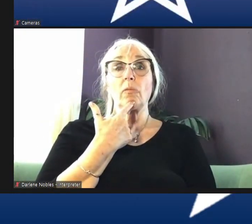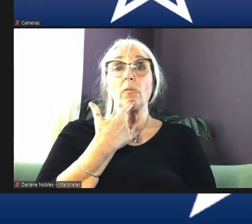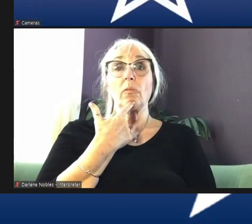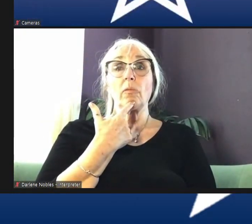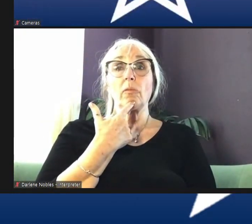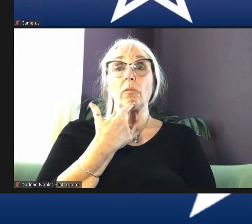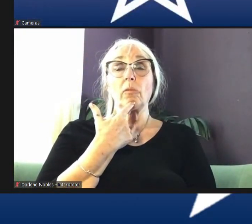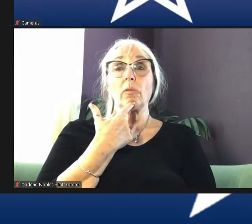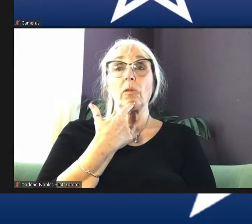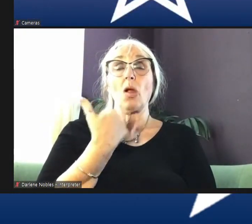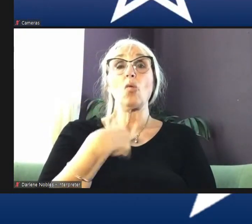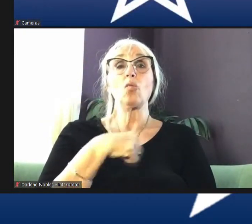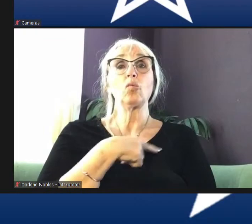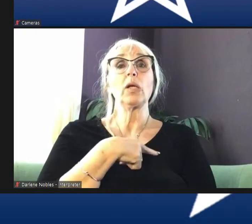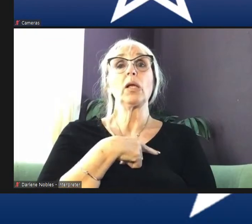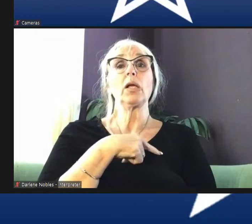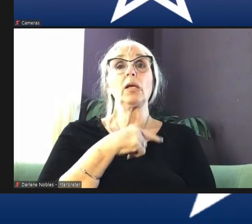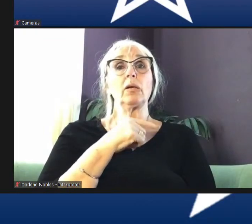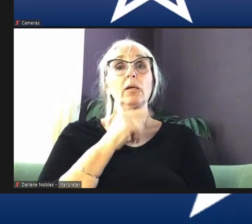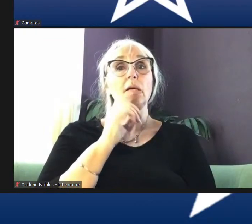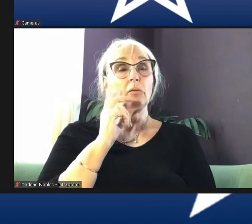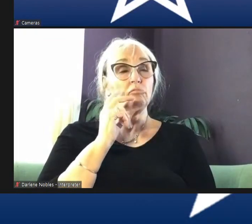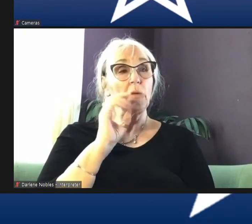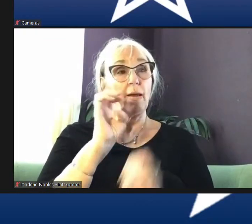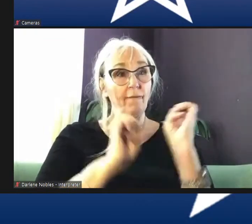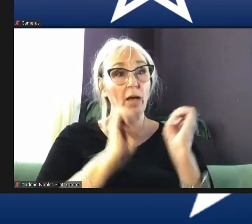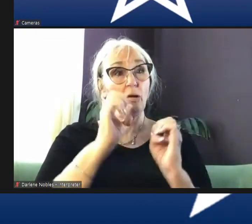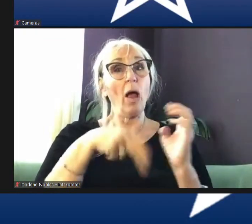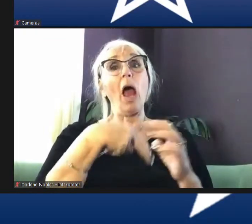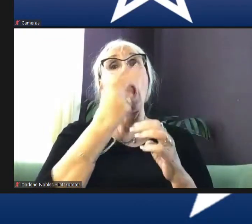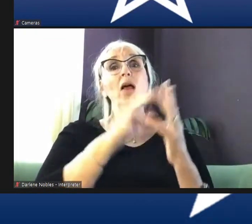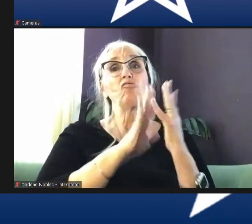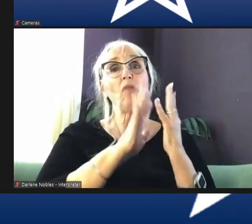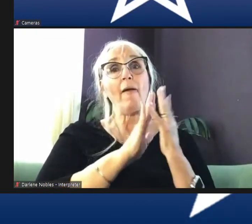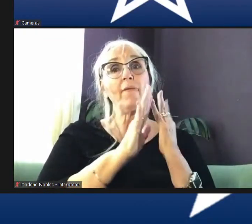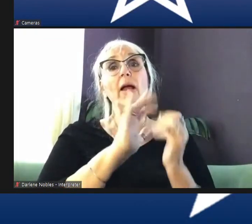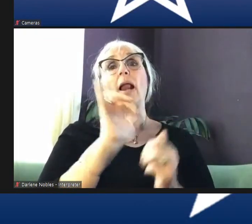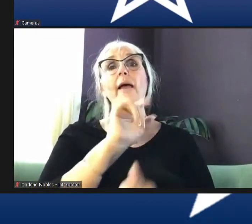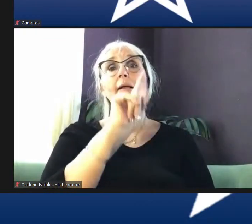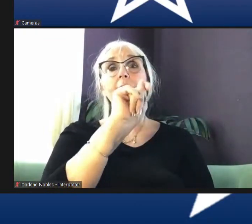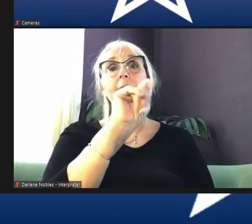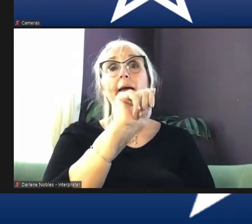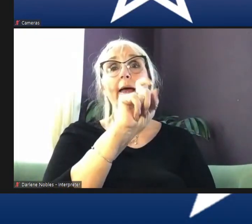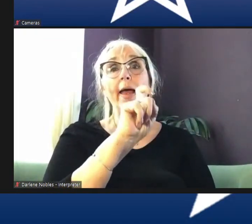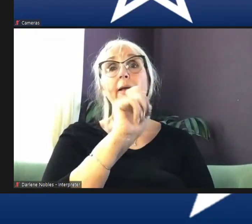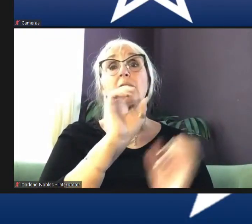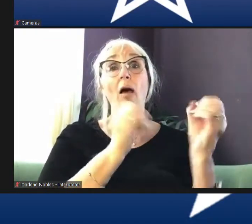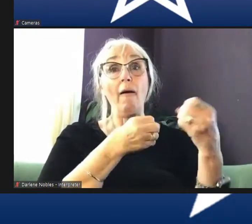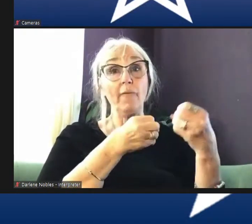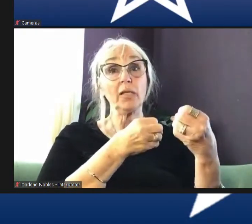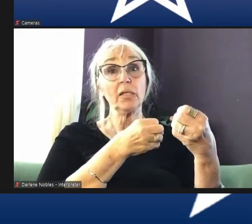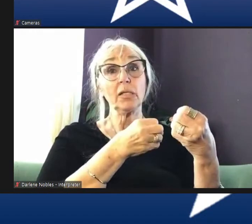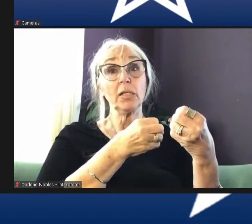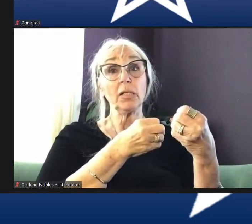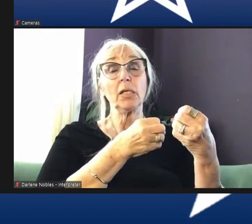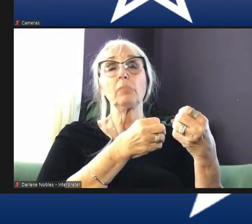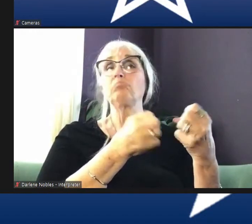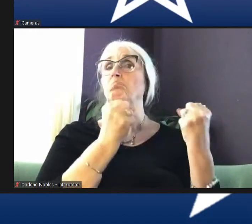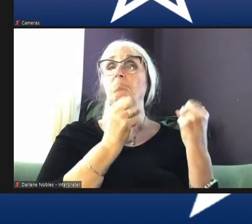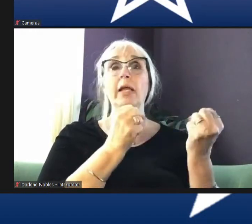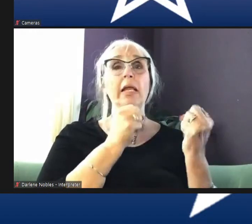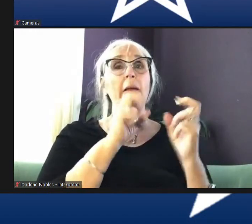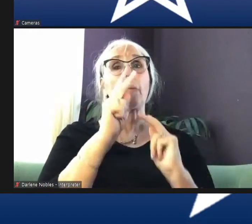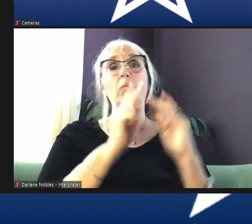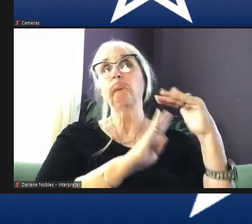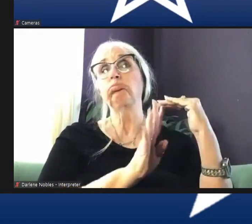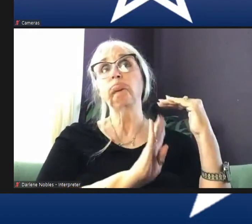at high traffic areas too, like the tax office. It has hundreds of people coming in and